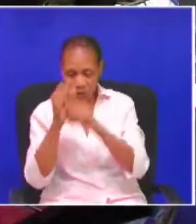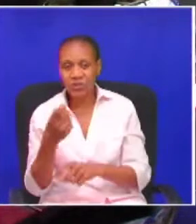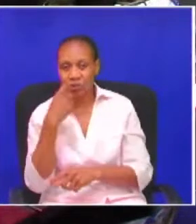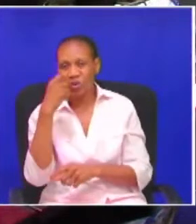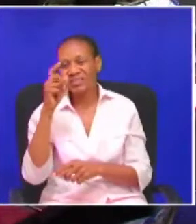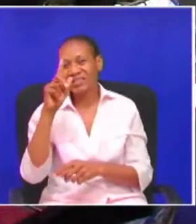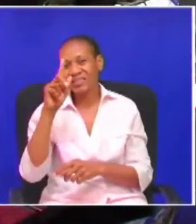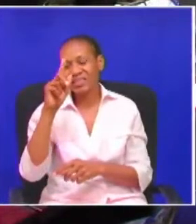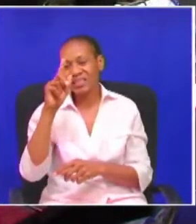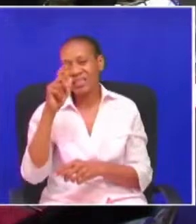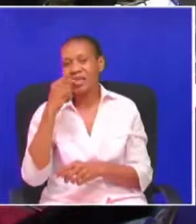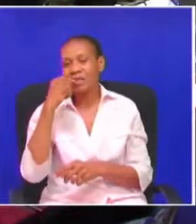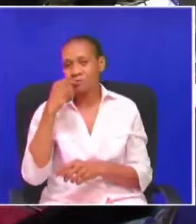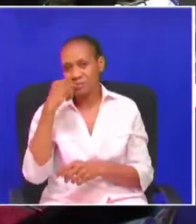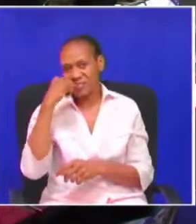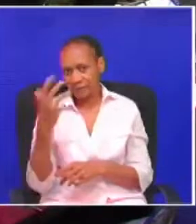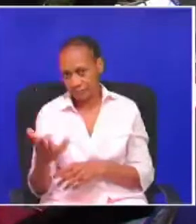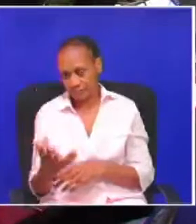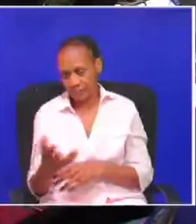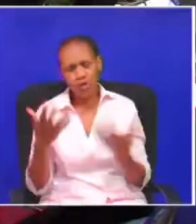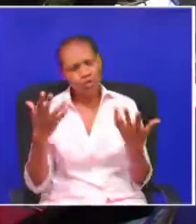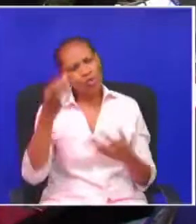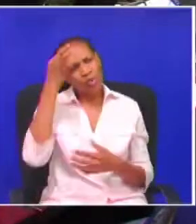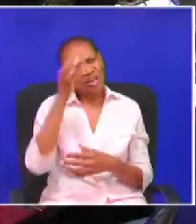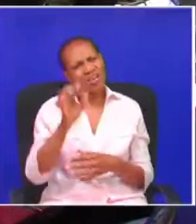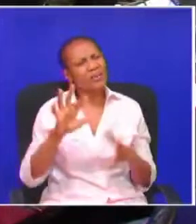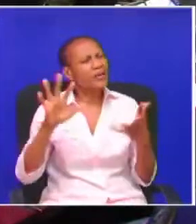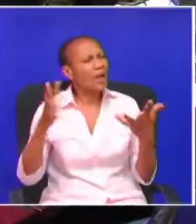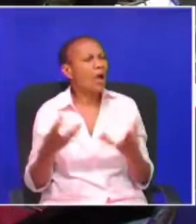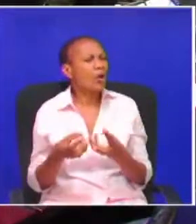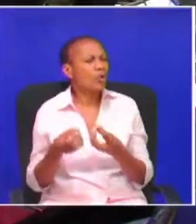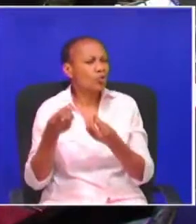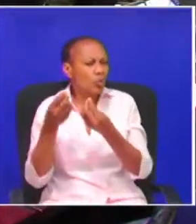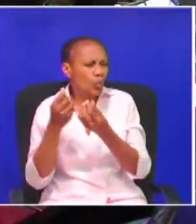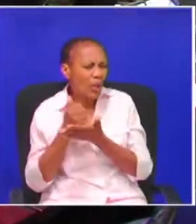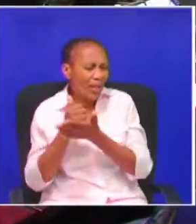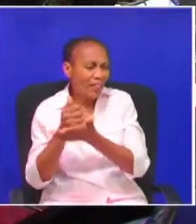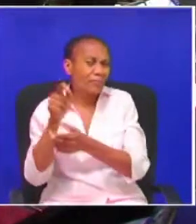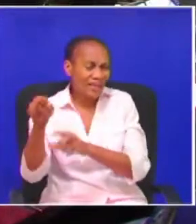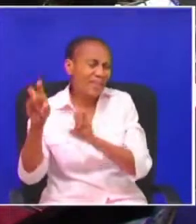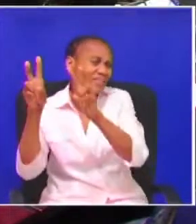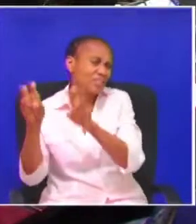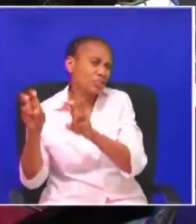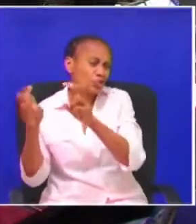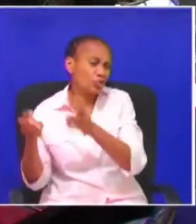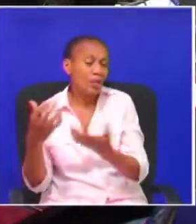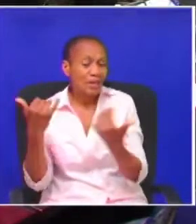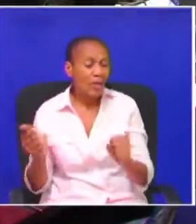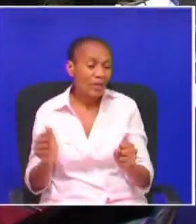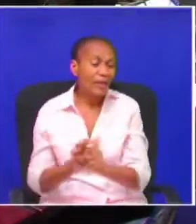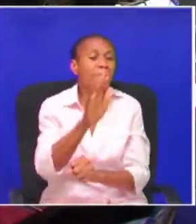is the government's comprehensive response to the global economic volatility that negatively impacts the major